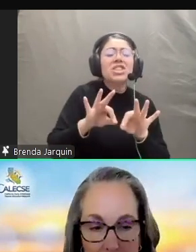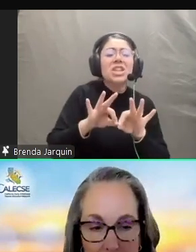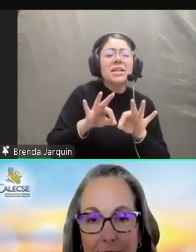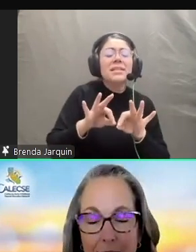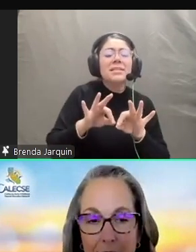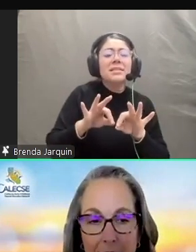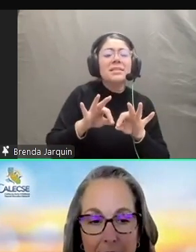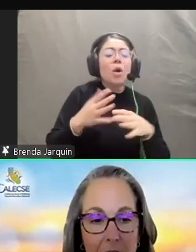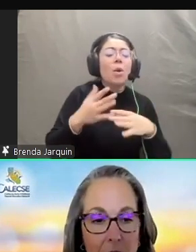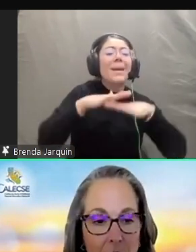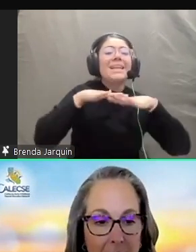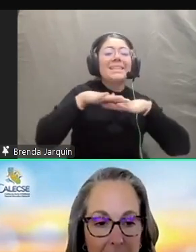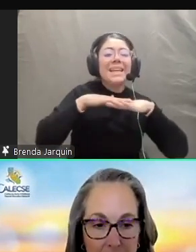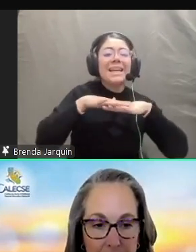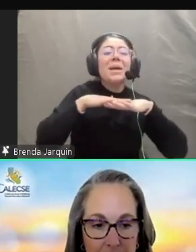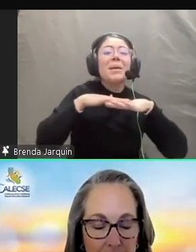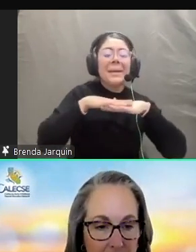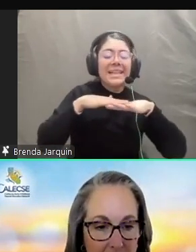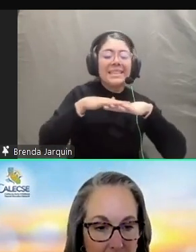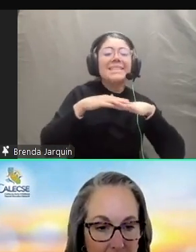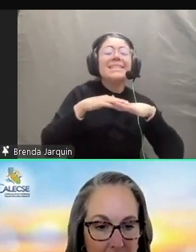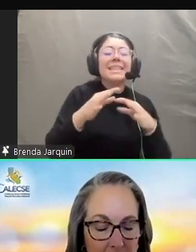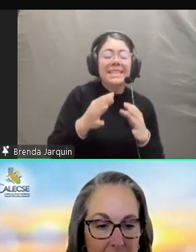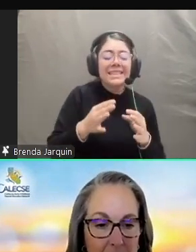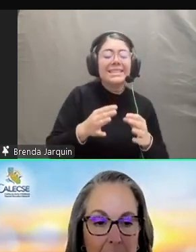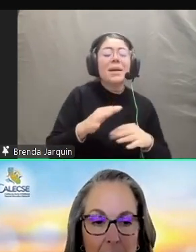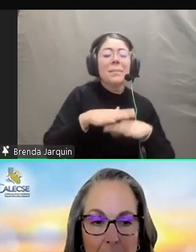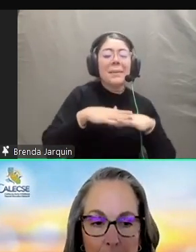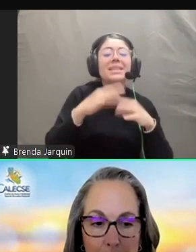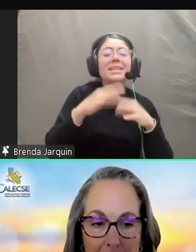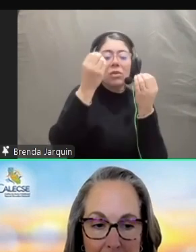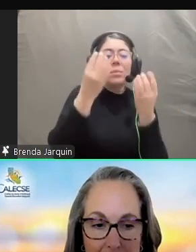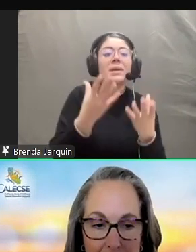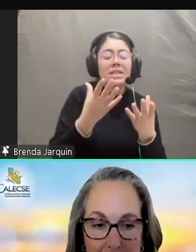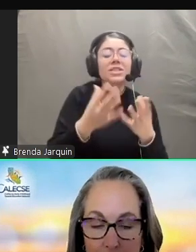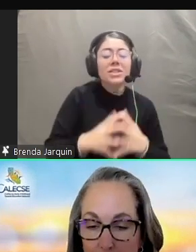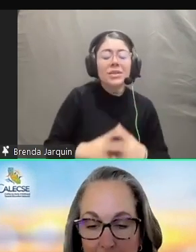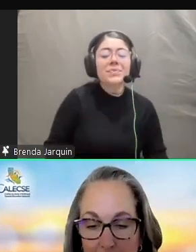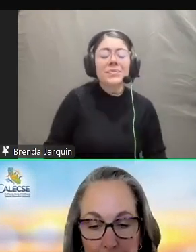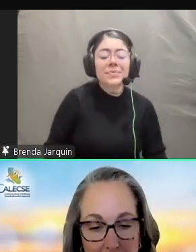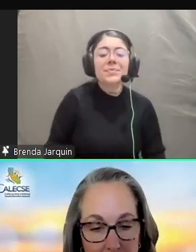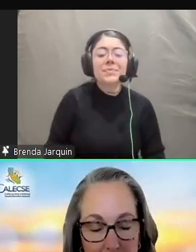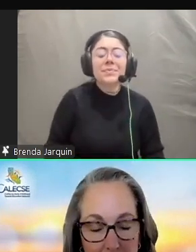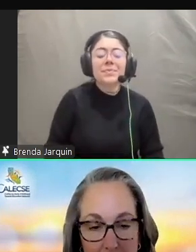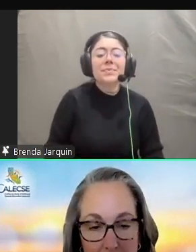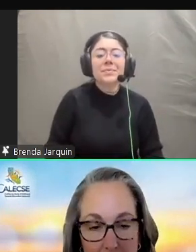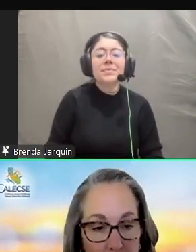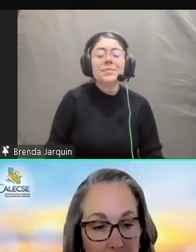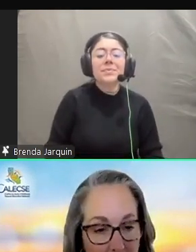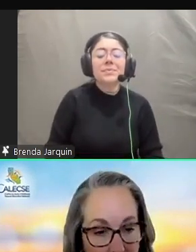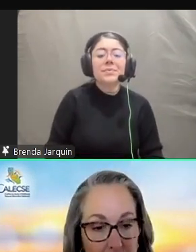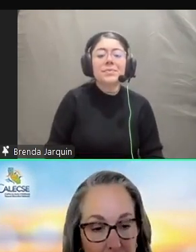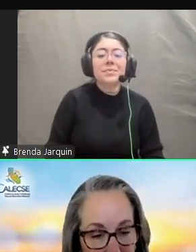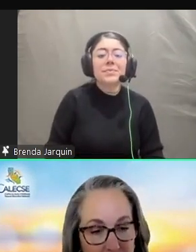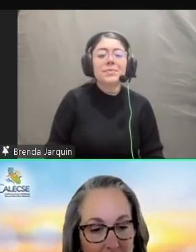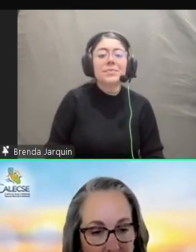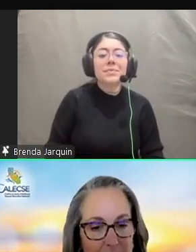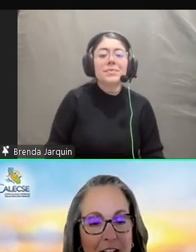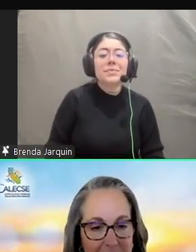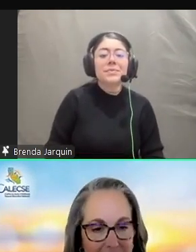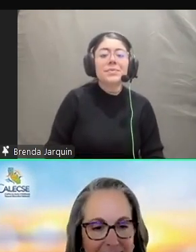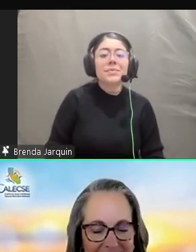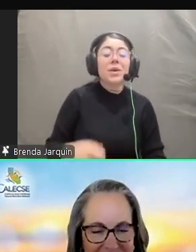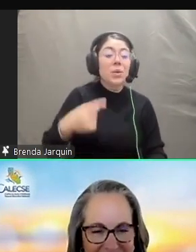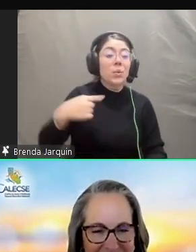transition process, either at an LEA or at a regional center. As a leadership team presenting to you today, we are